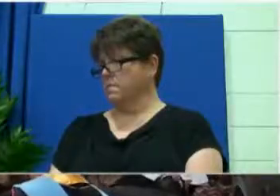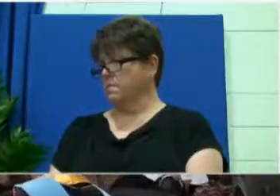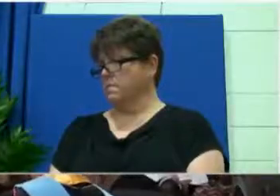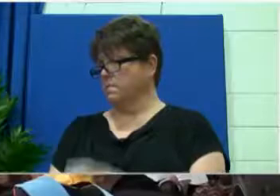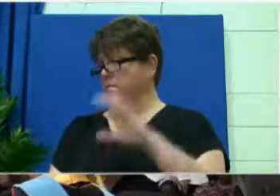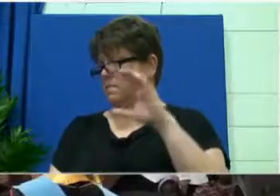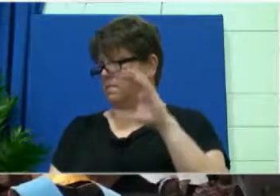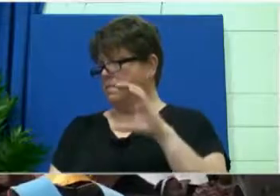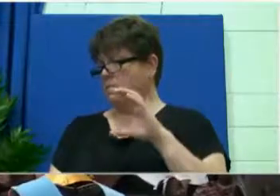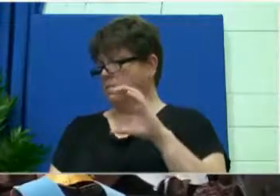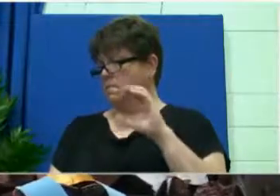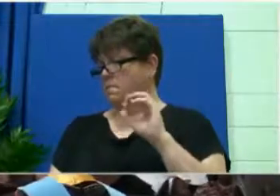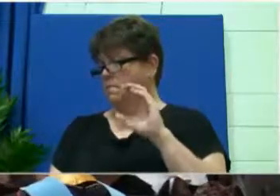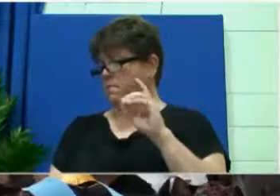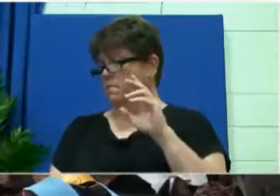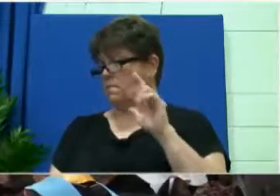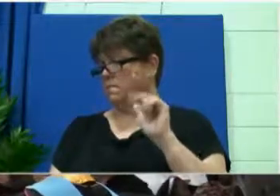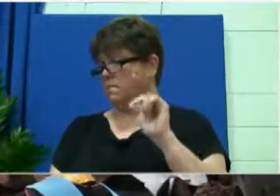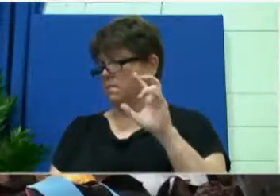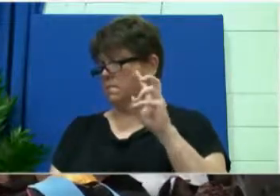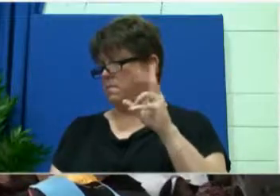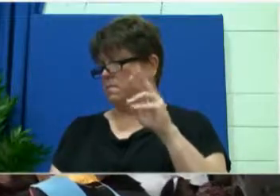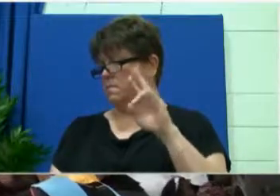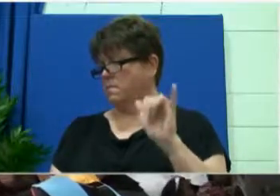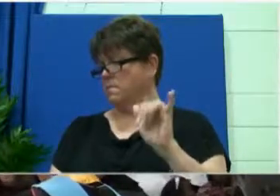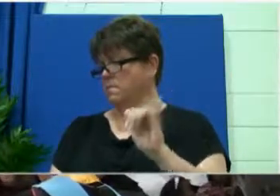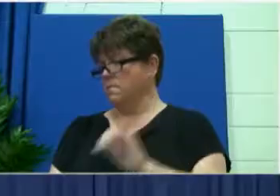Candace D. Lowry, Associate in Arts.